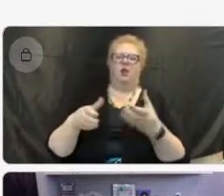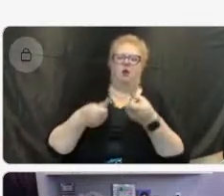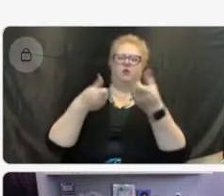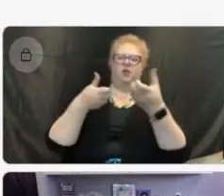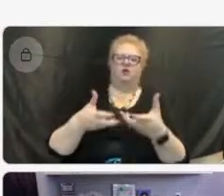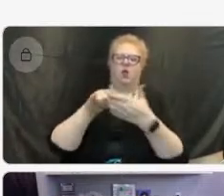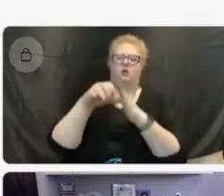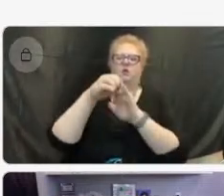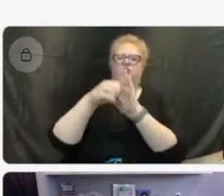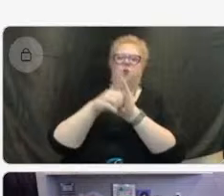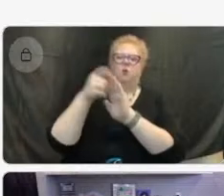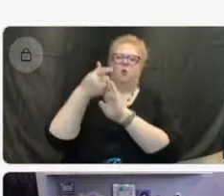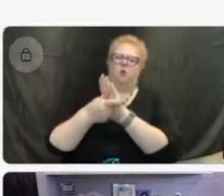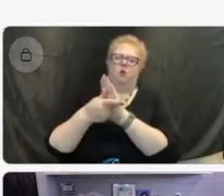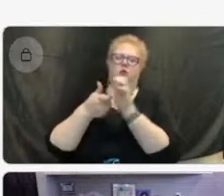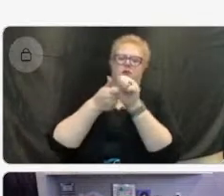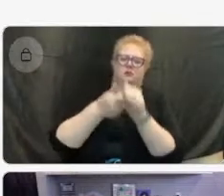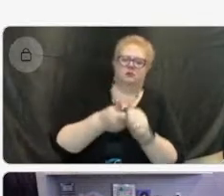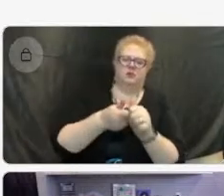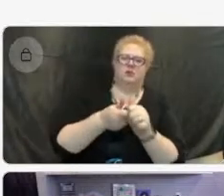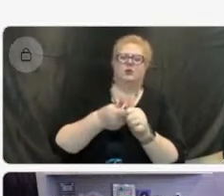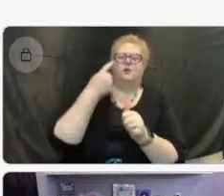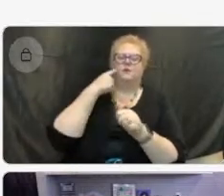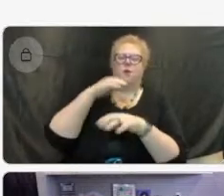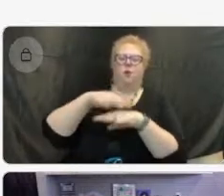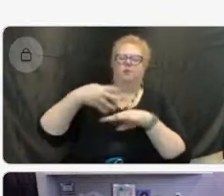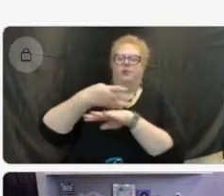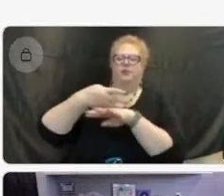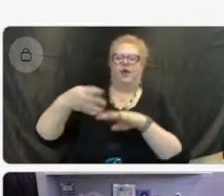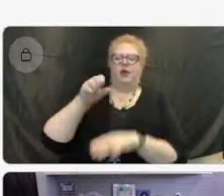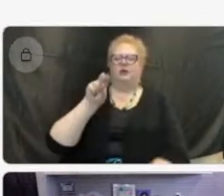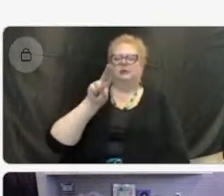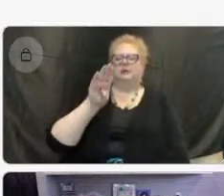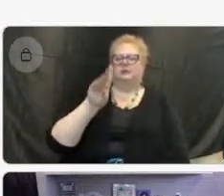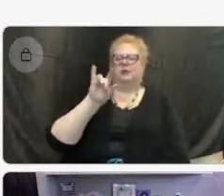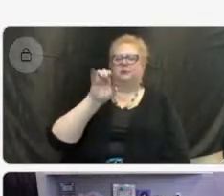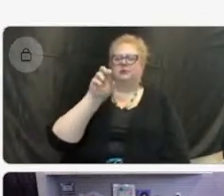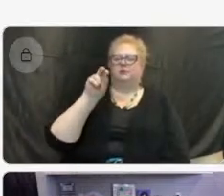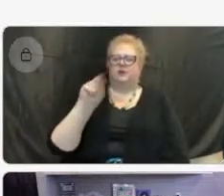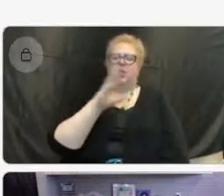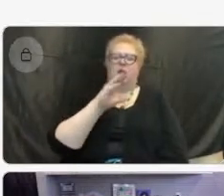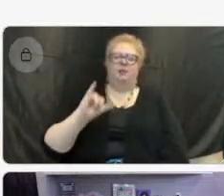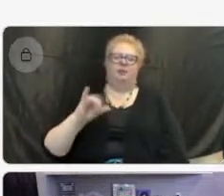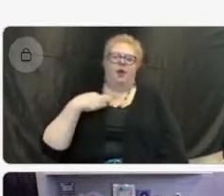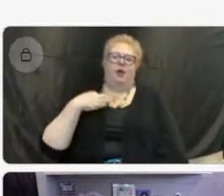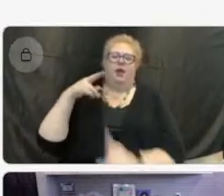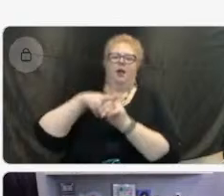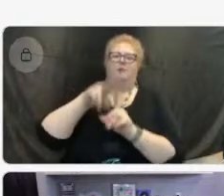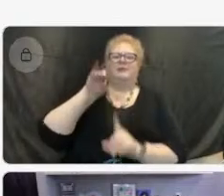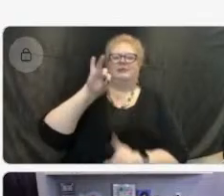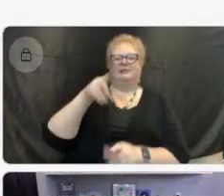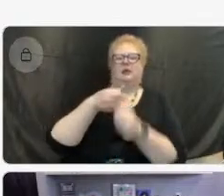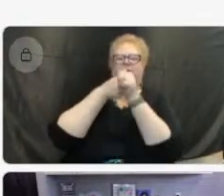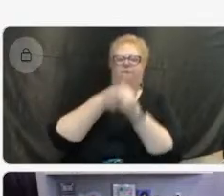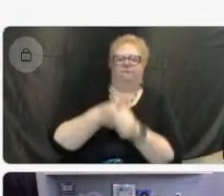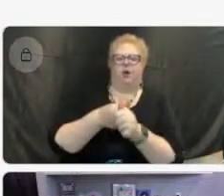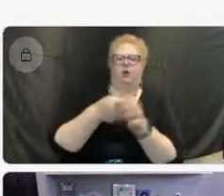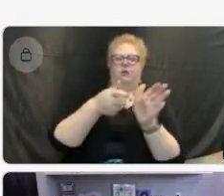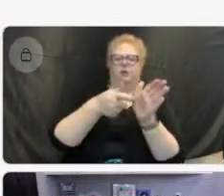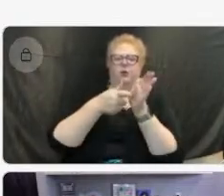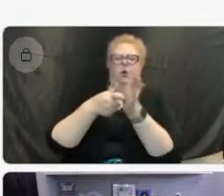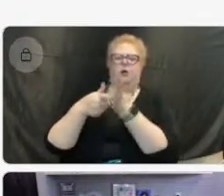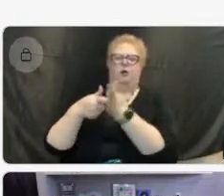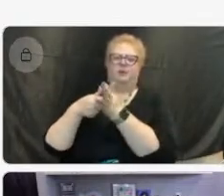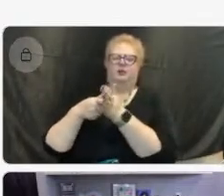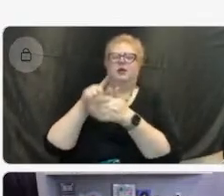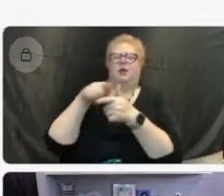regard to planning subdivision and the applicant had followed those requirements, at that point, the Planning